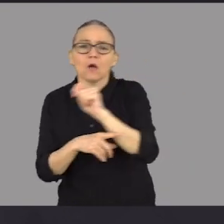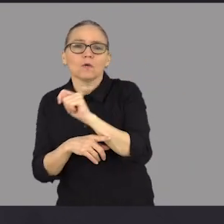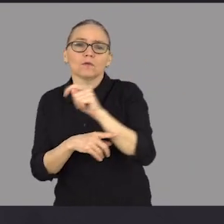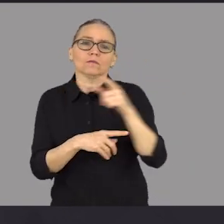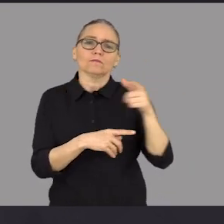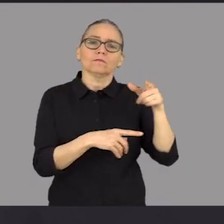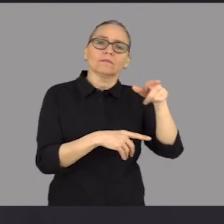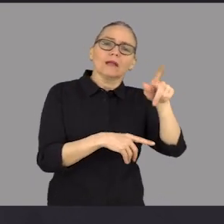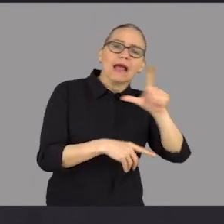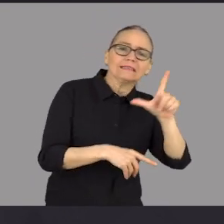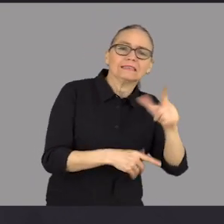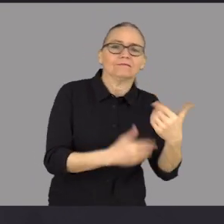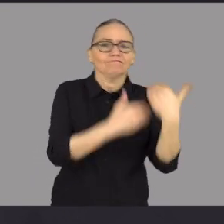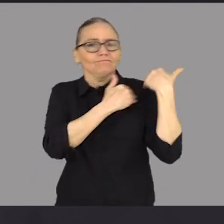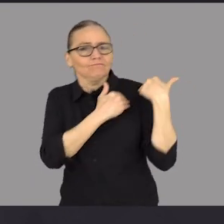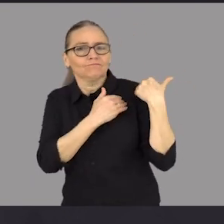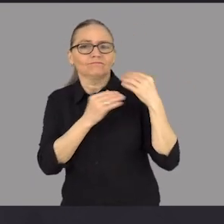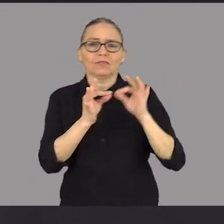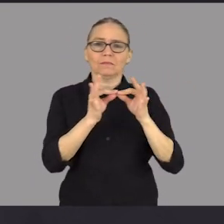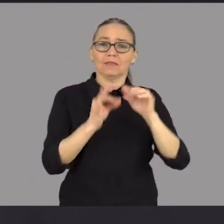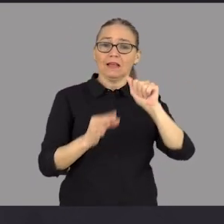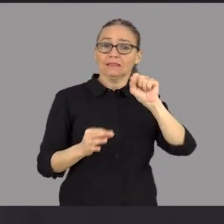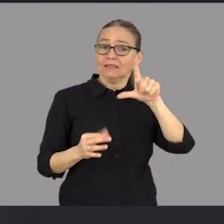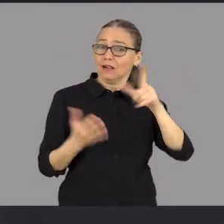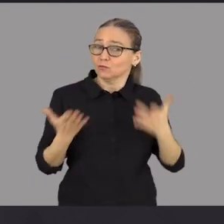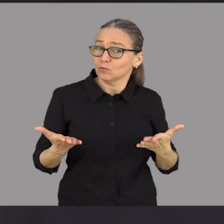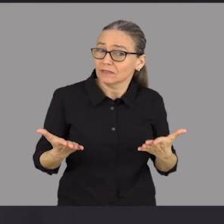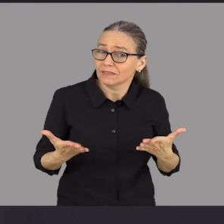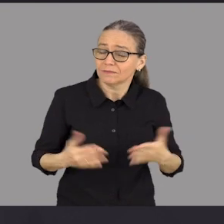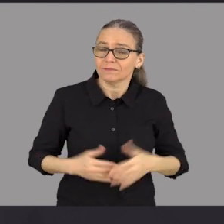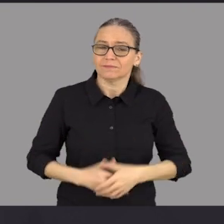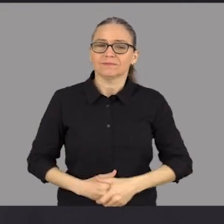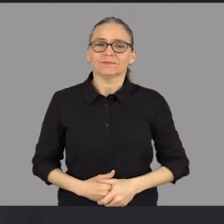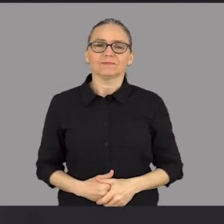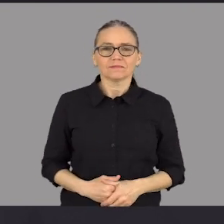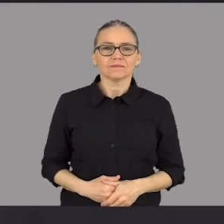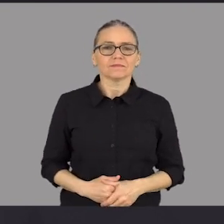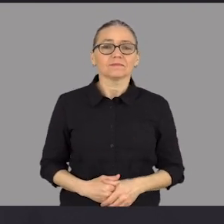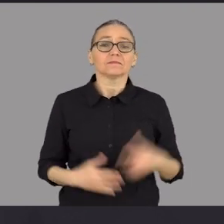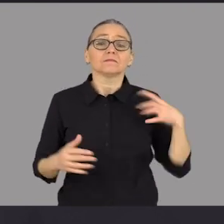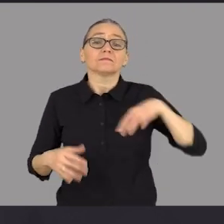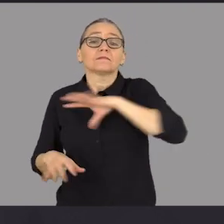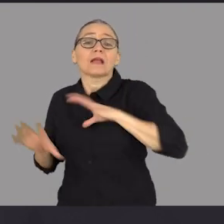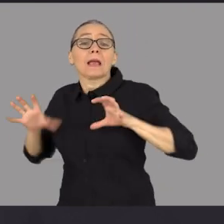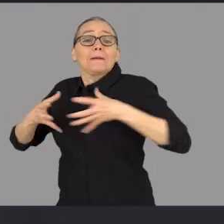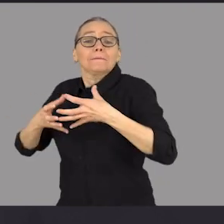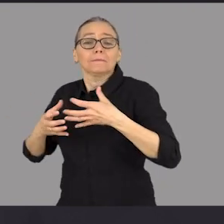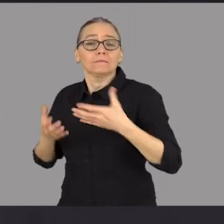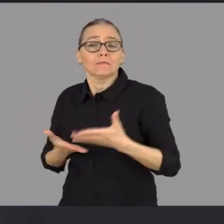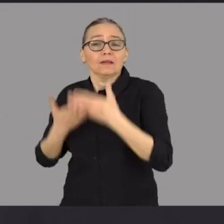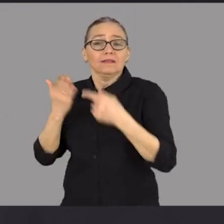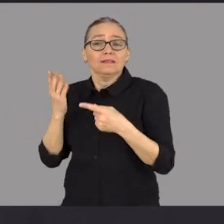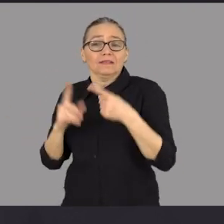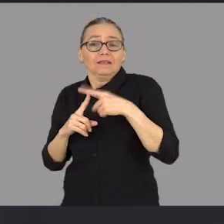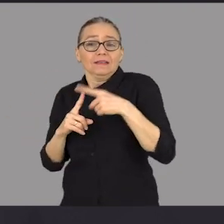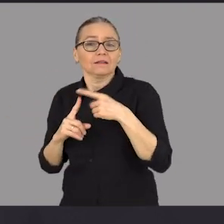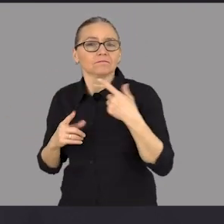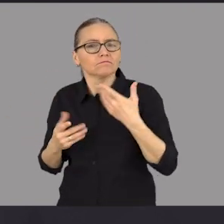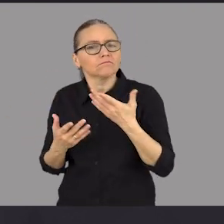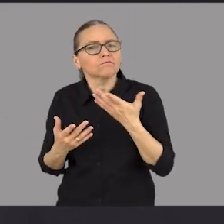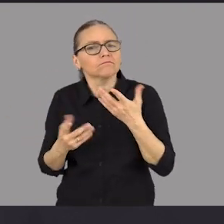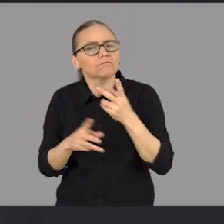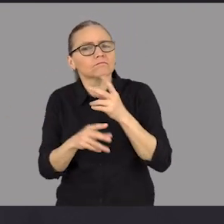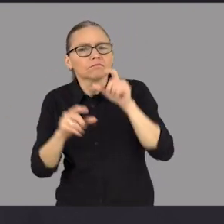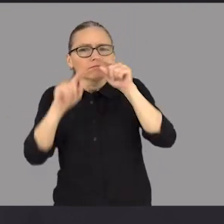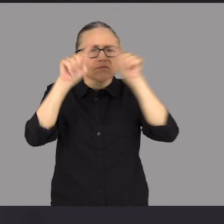I'd also like to thank Tyler and Liz, who will be providing ASL interpretation for us today. Our technical